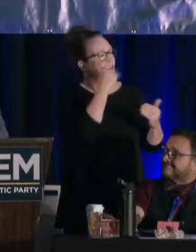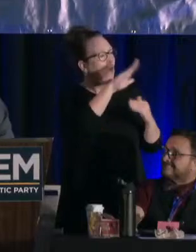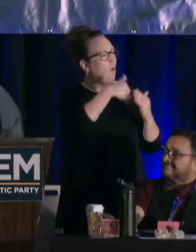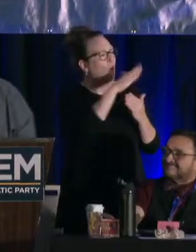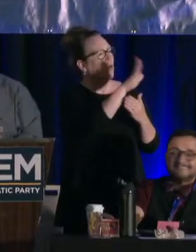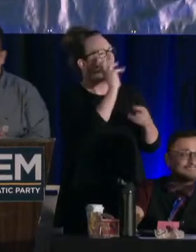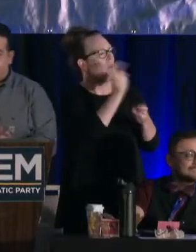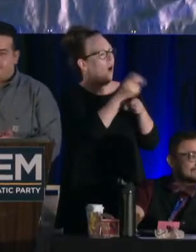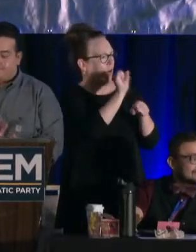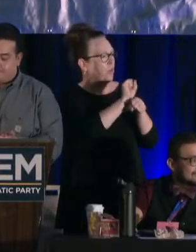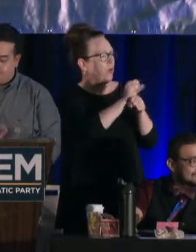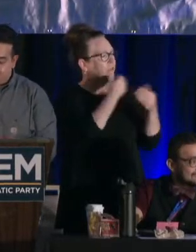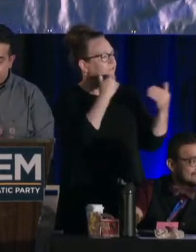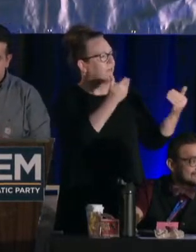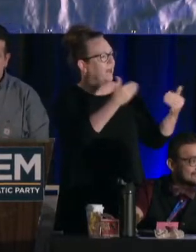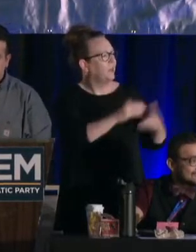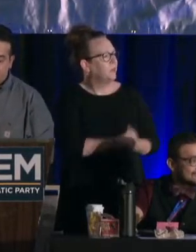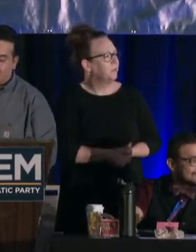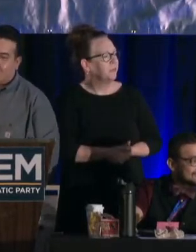work.